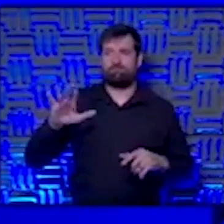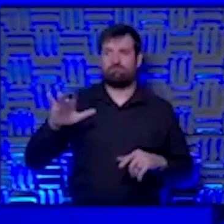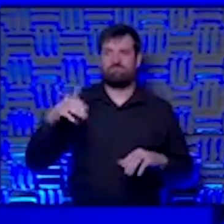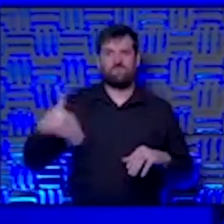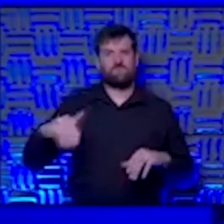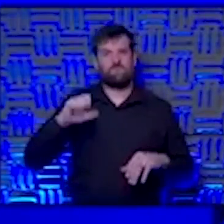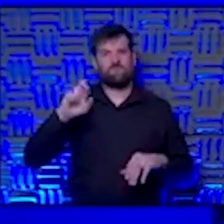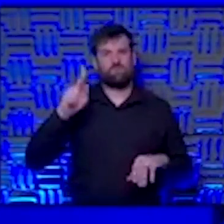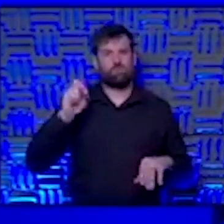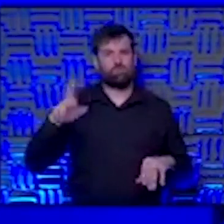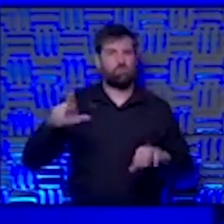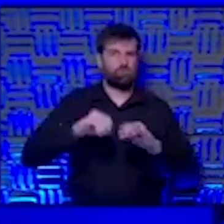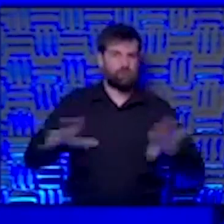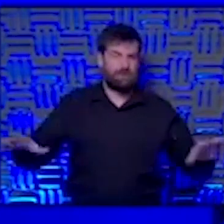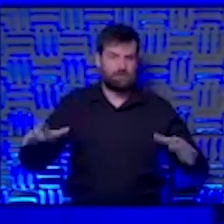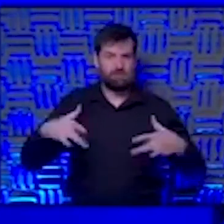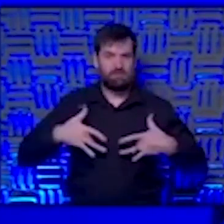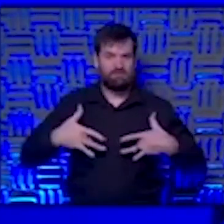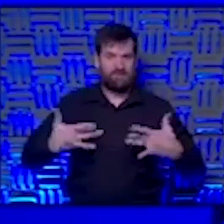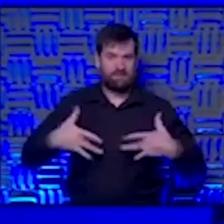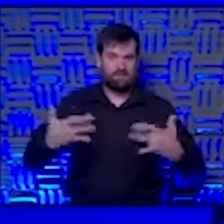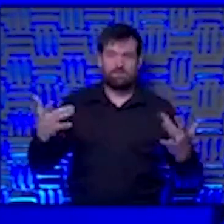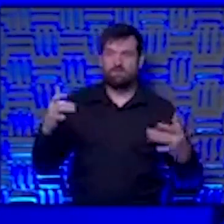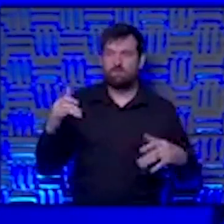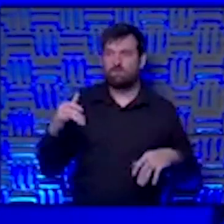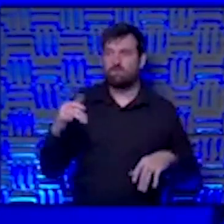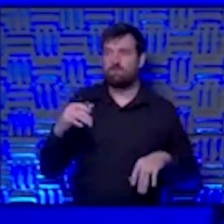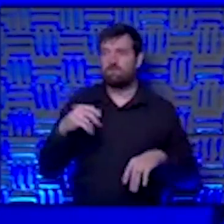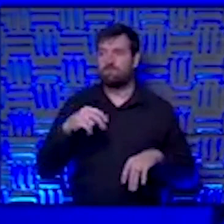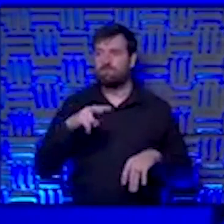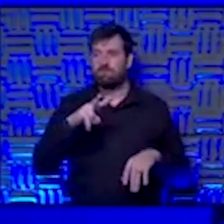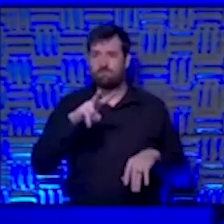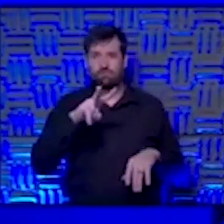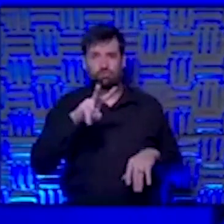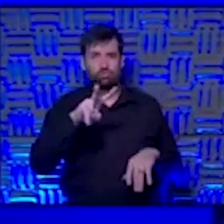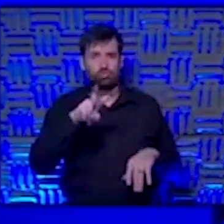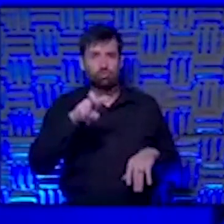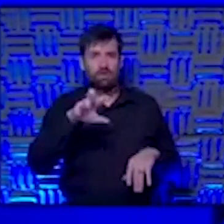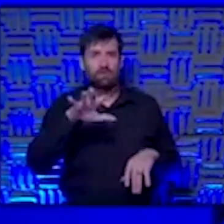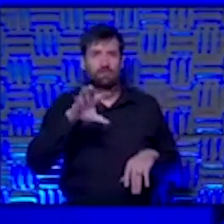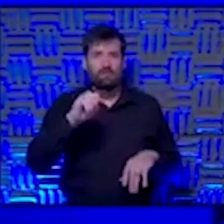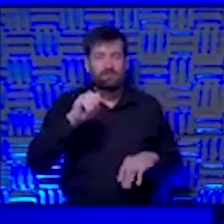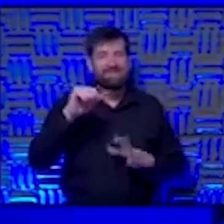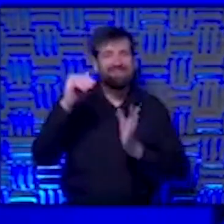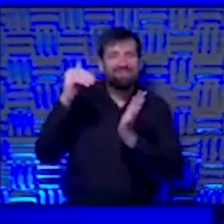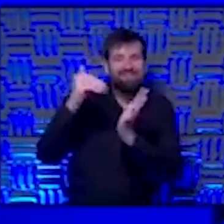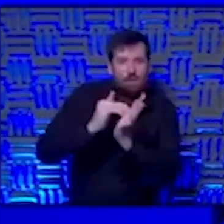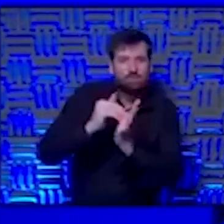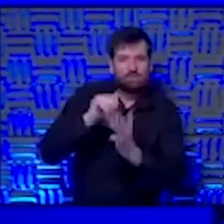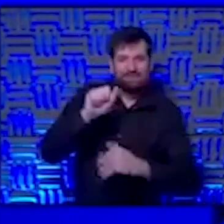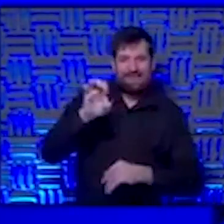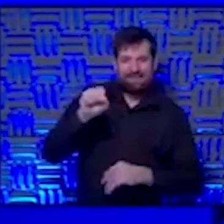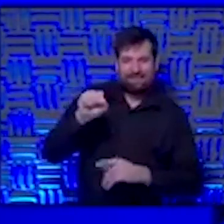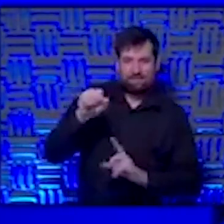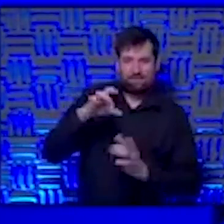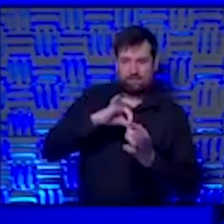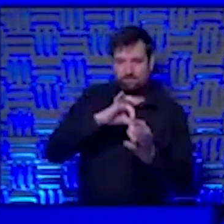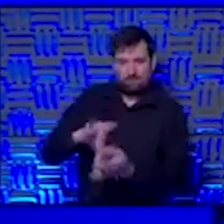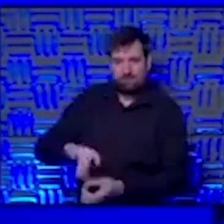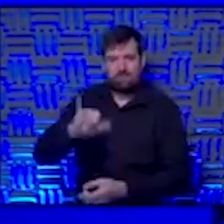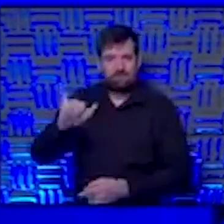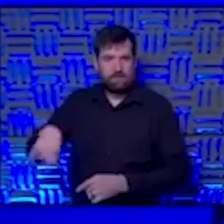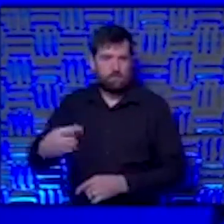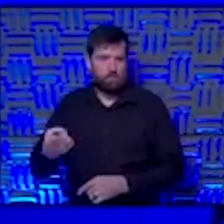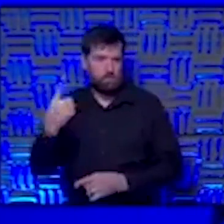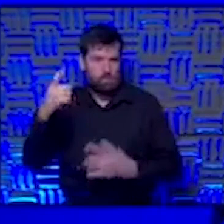super spreading event way back. Meeting, back in there were March, 250,000 cases, I think, linked to that one episode.